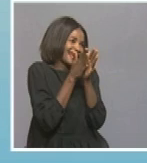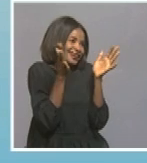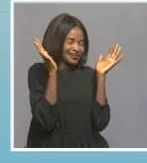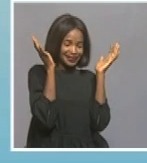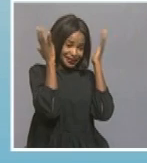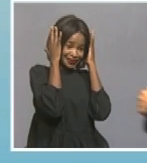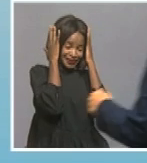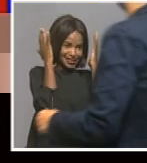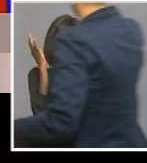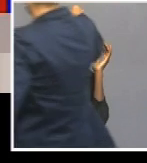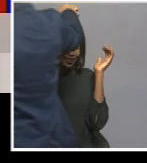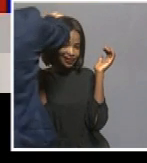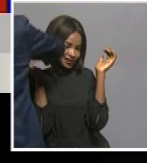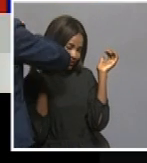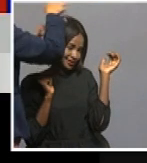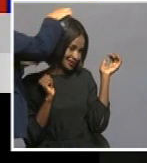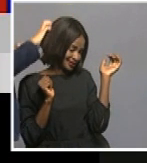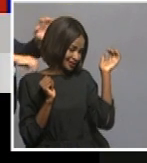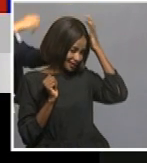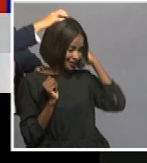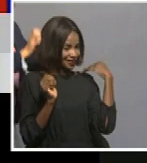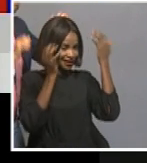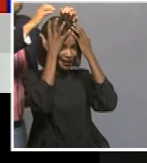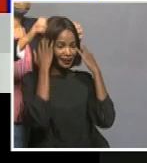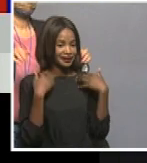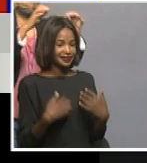of man. That's so nice. It's me, man.